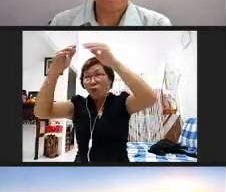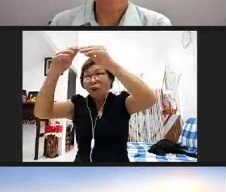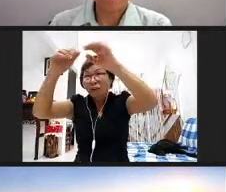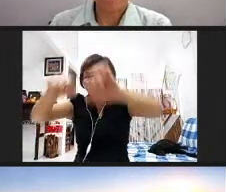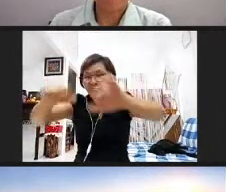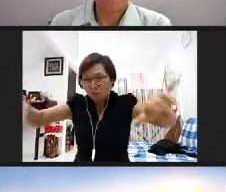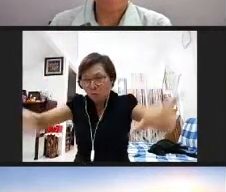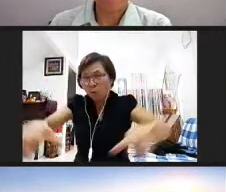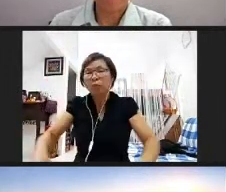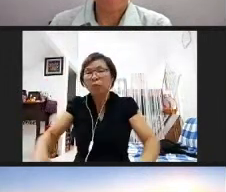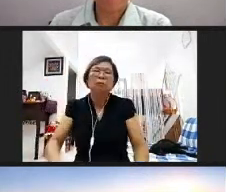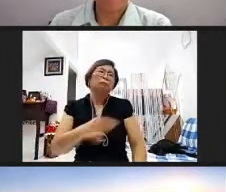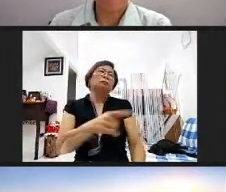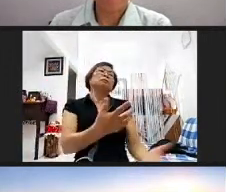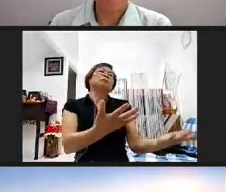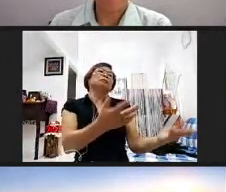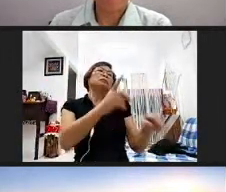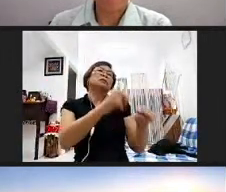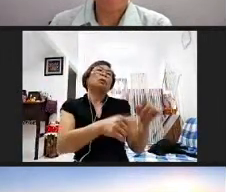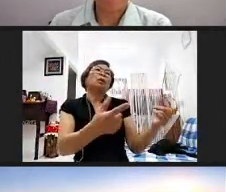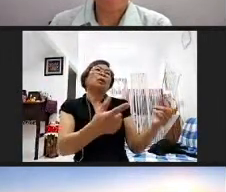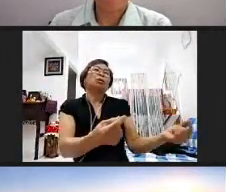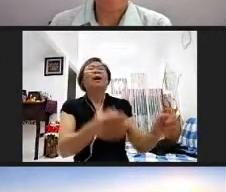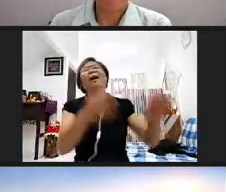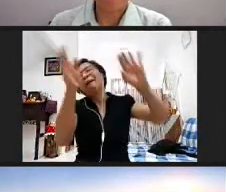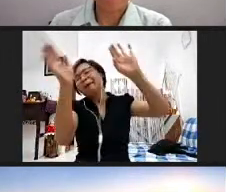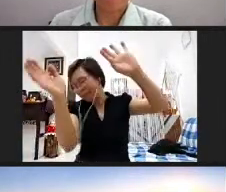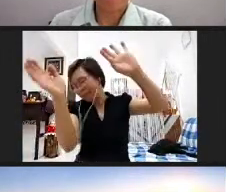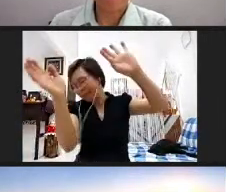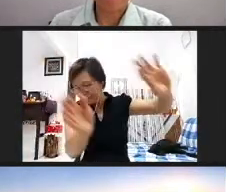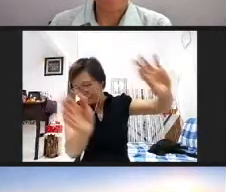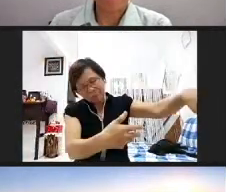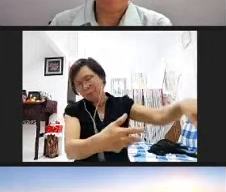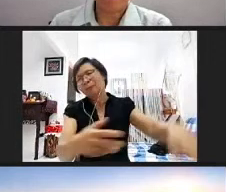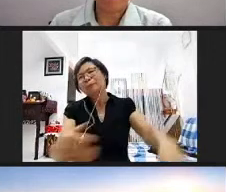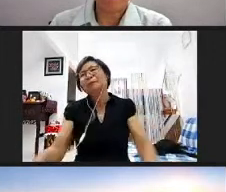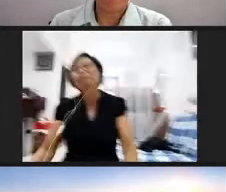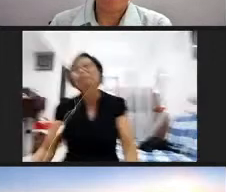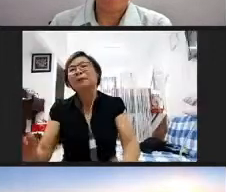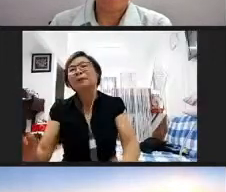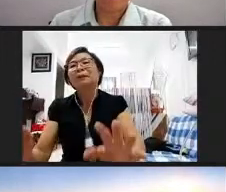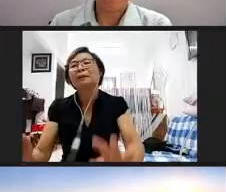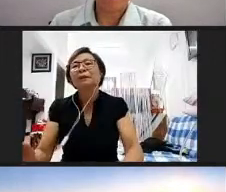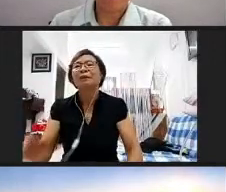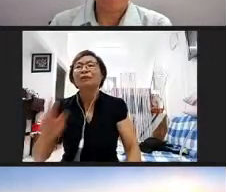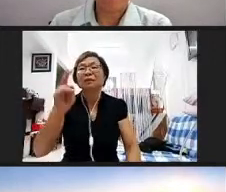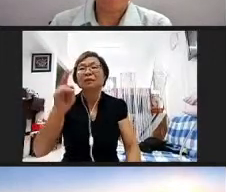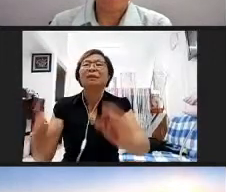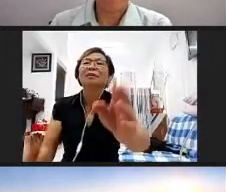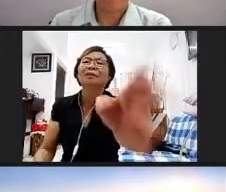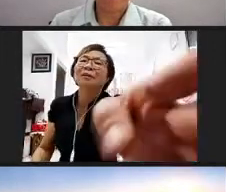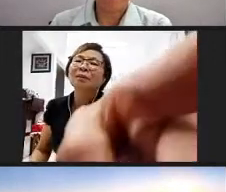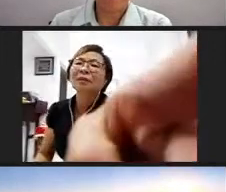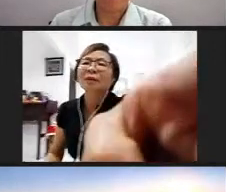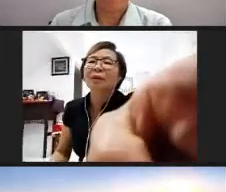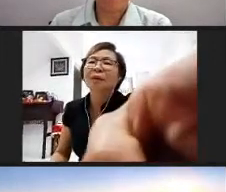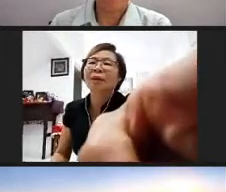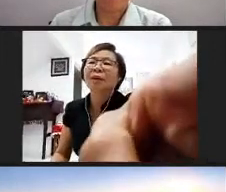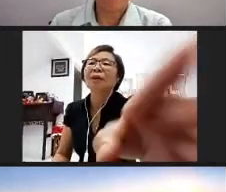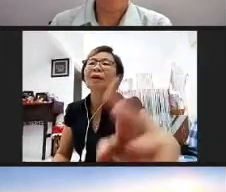we can't do anything, you try to let go. So that's the second vaccine, or mantra,